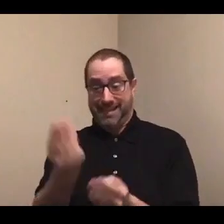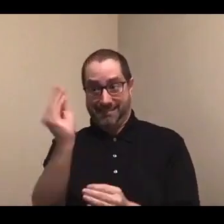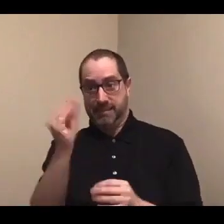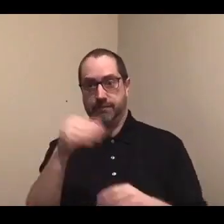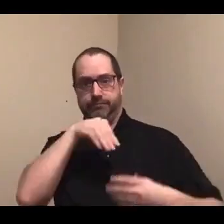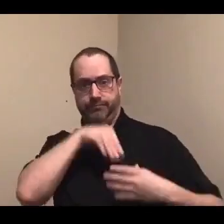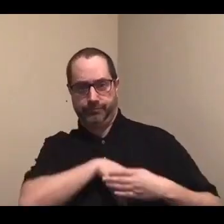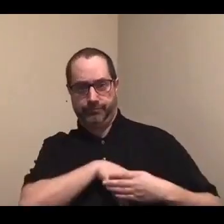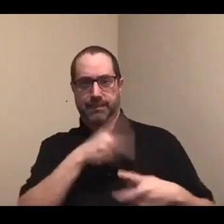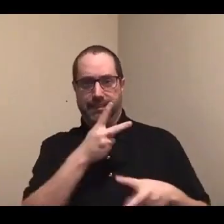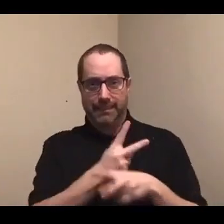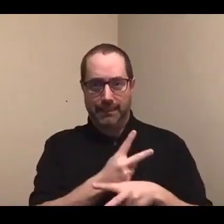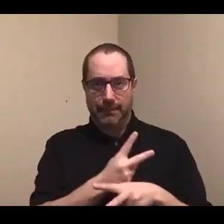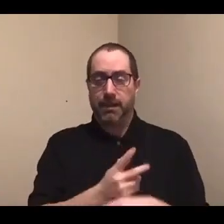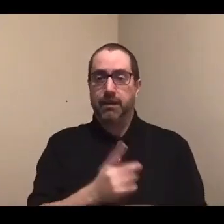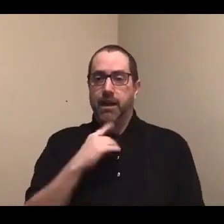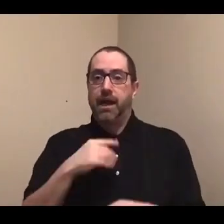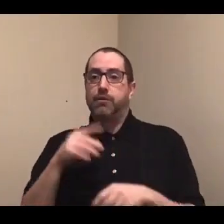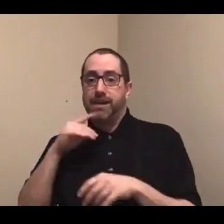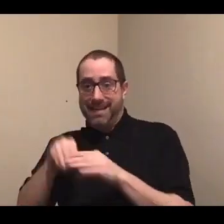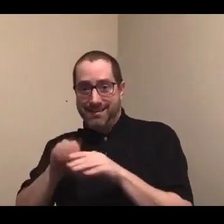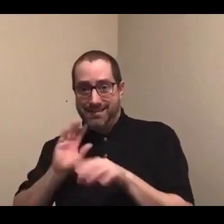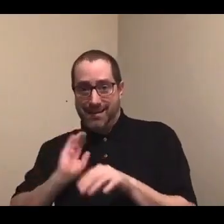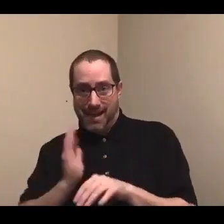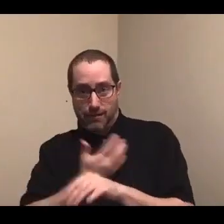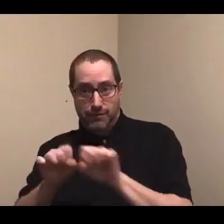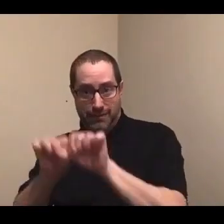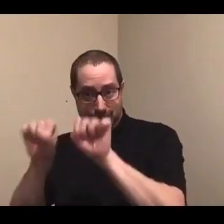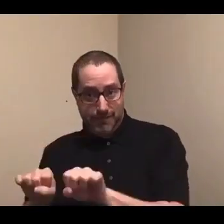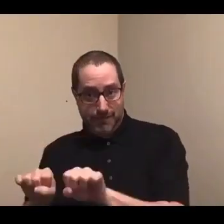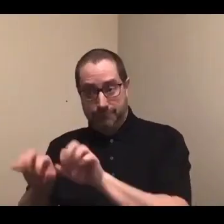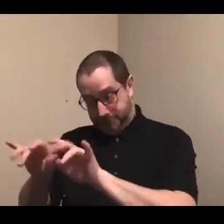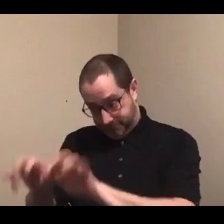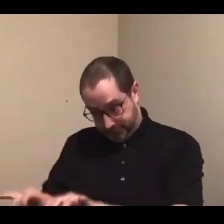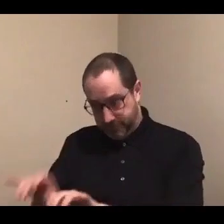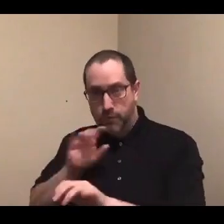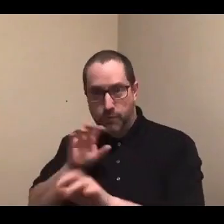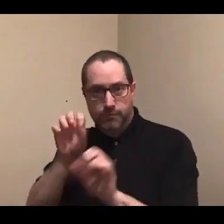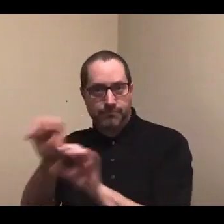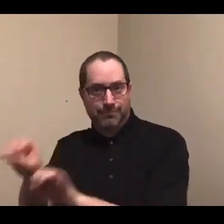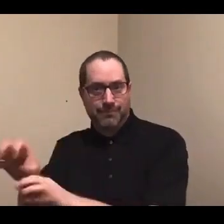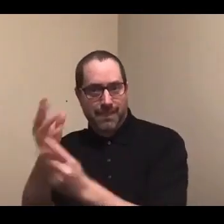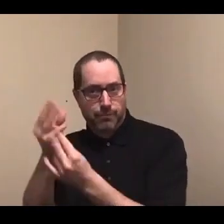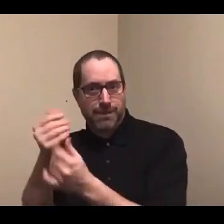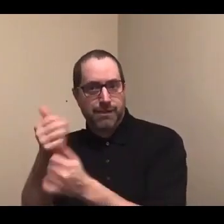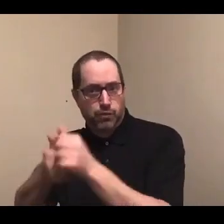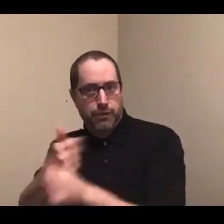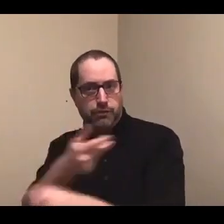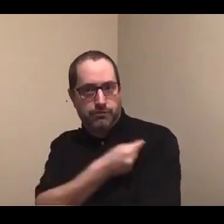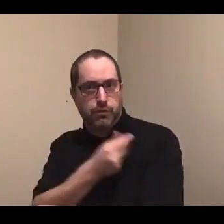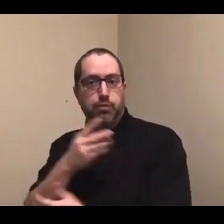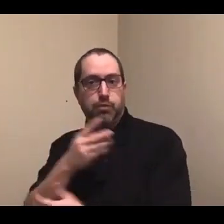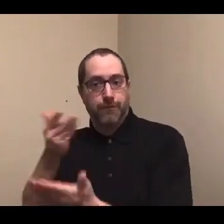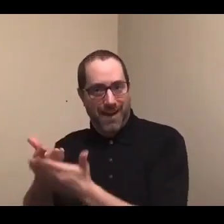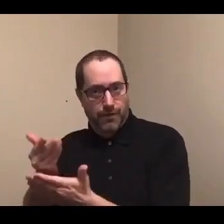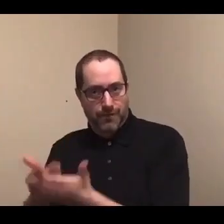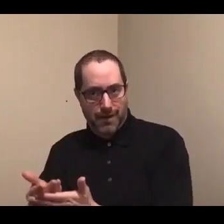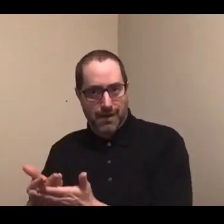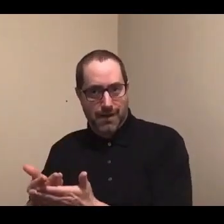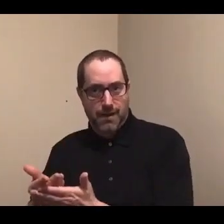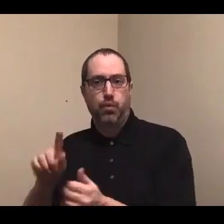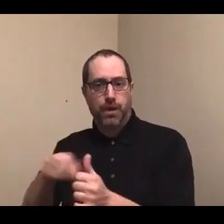will make sure that that is verified when you get your second dose. And we want to just, again, encouraging